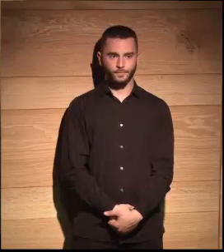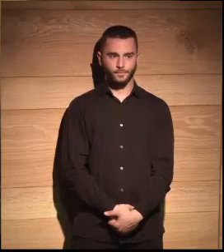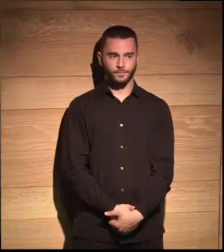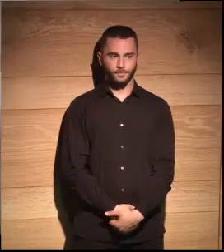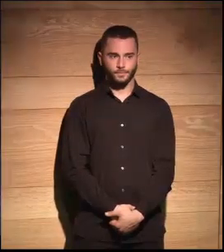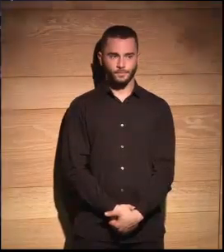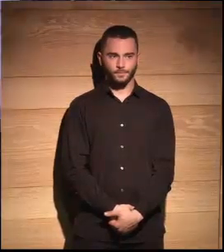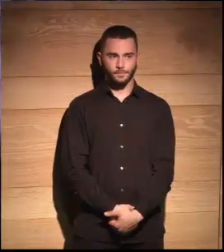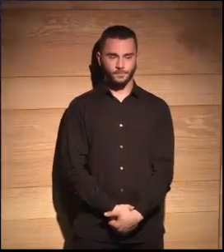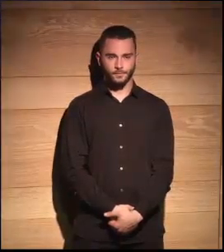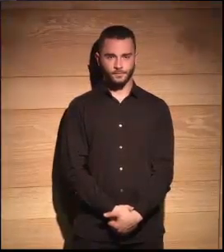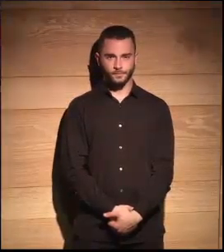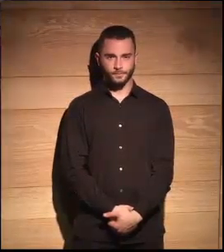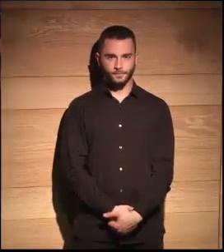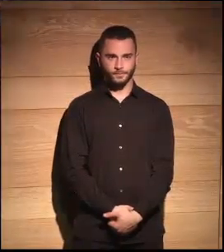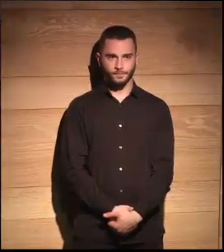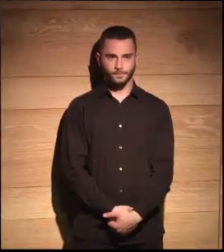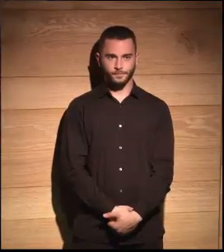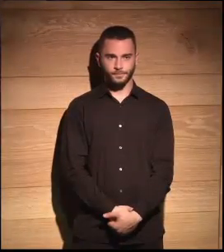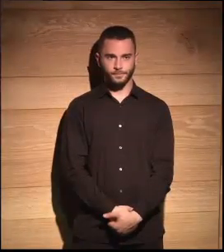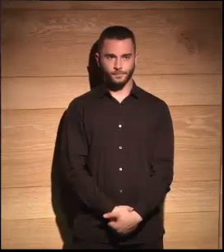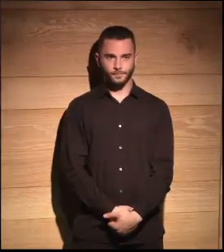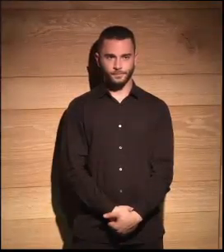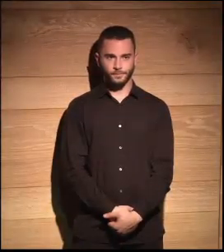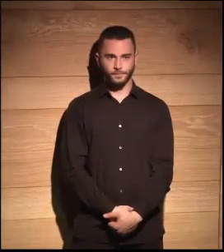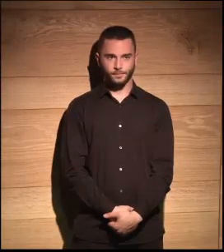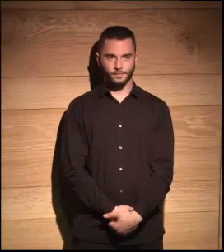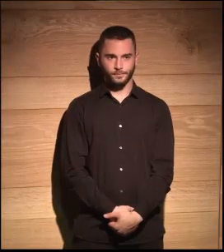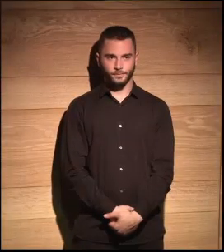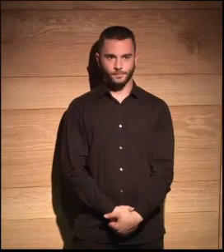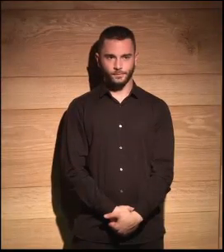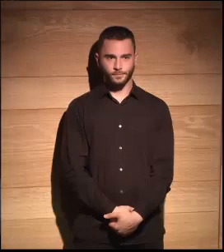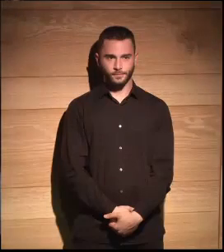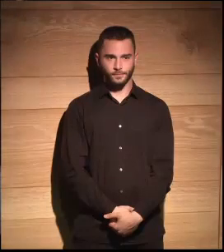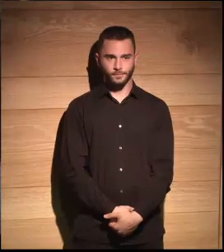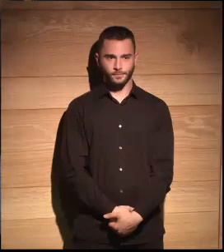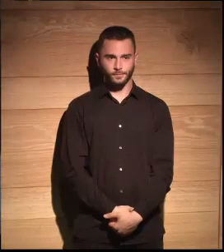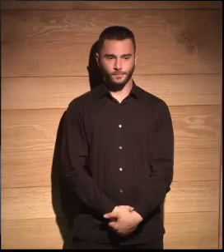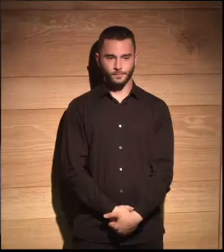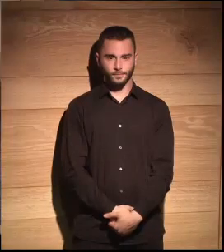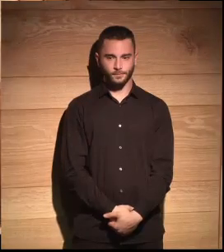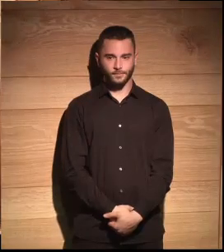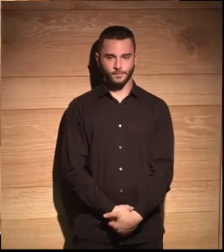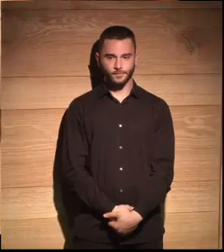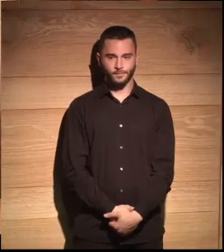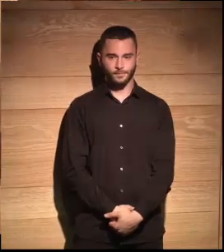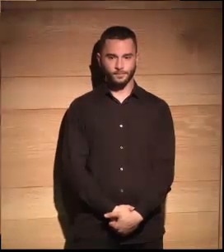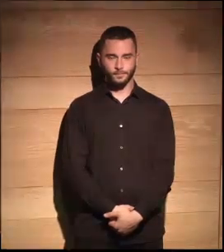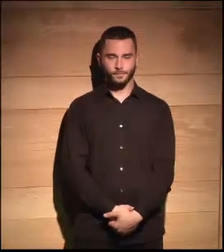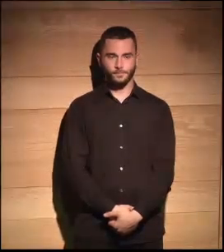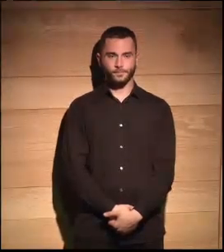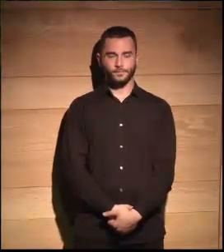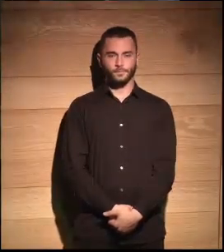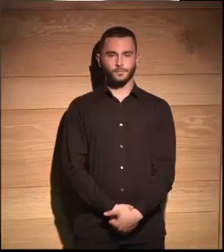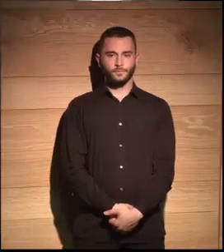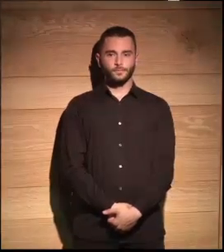mind. In your classic noir films and novels, solving a case never amounts to a happy ending.